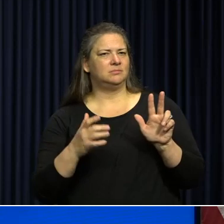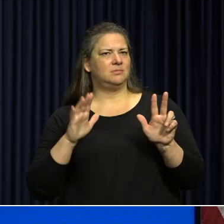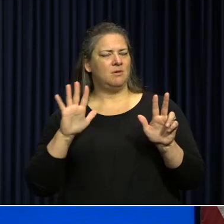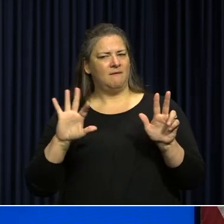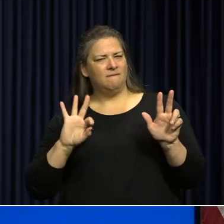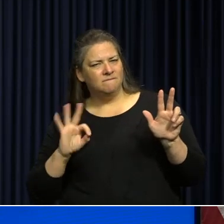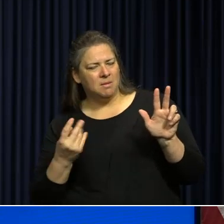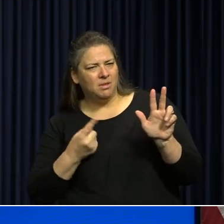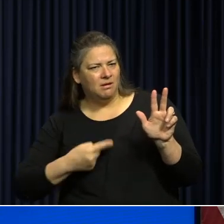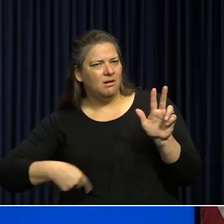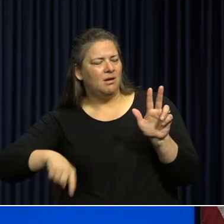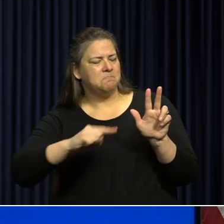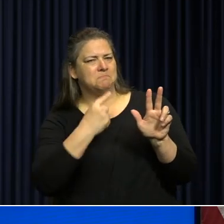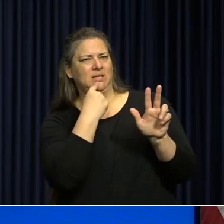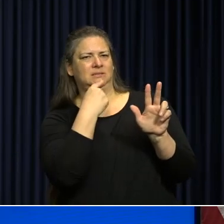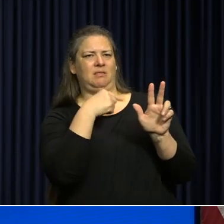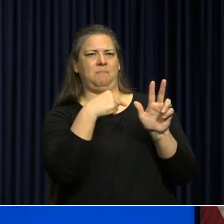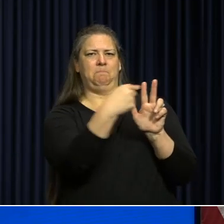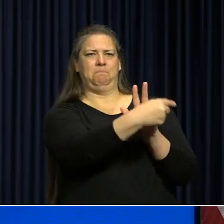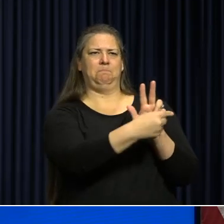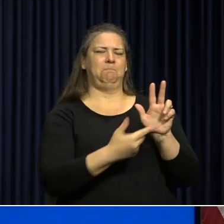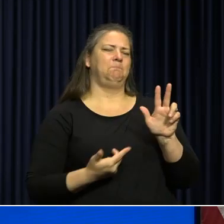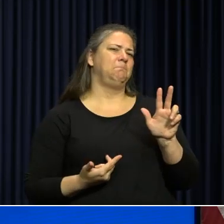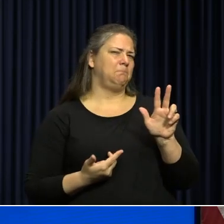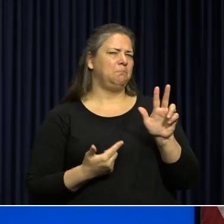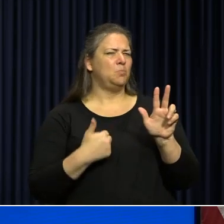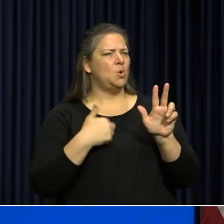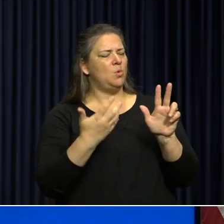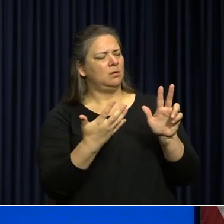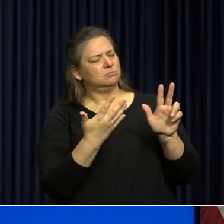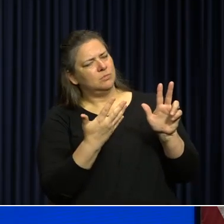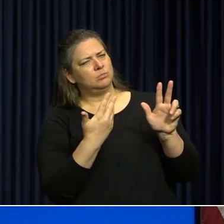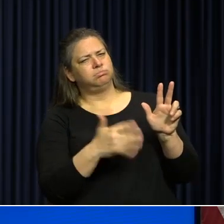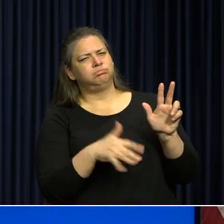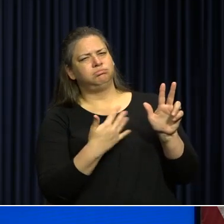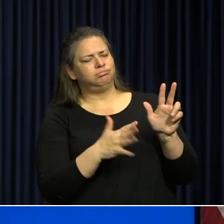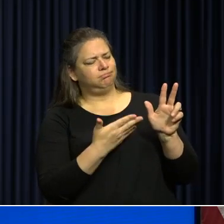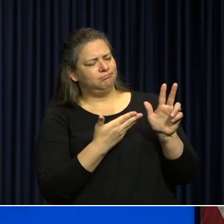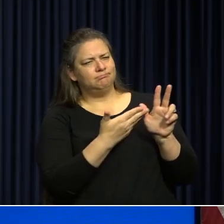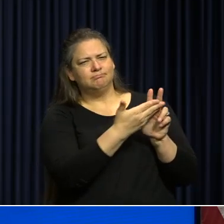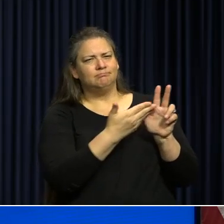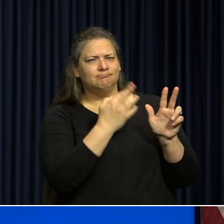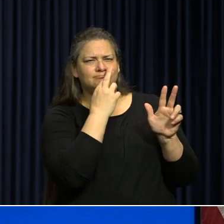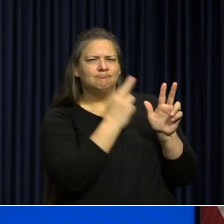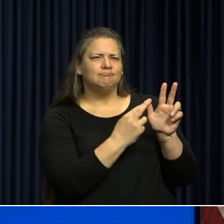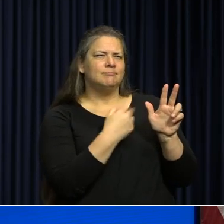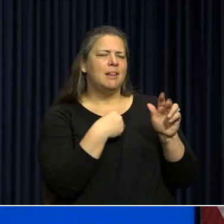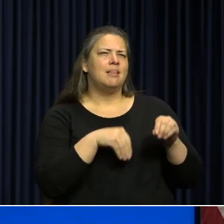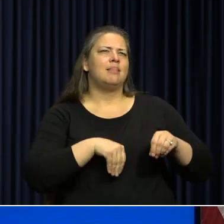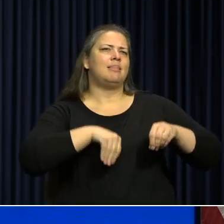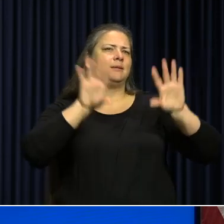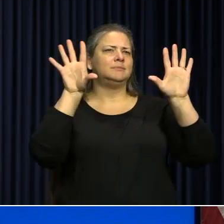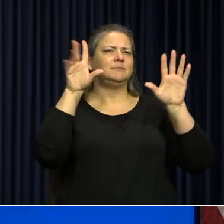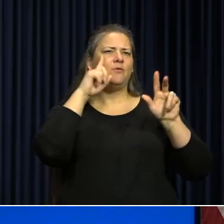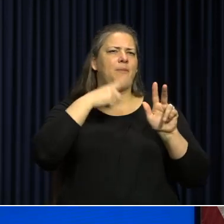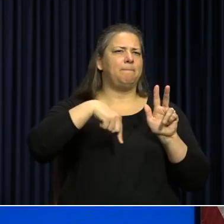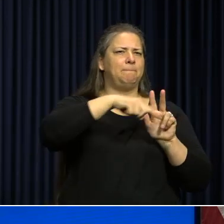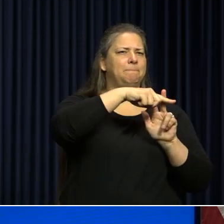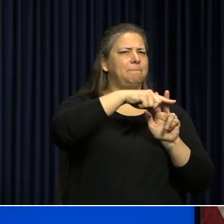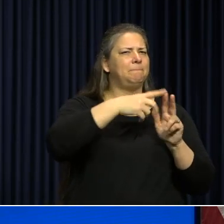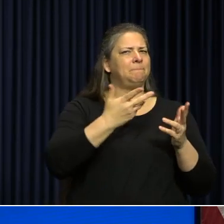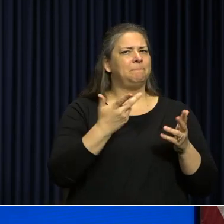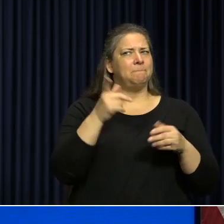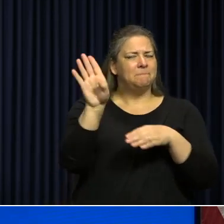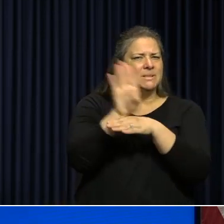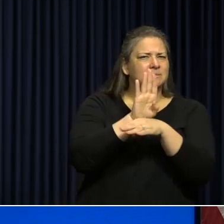by their family, and let's make sure that we give them just as much effort tonight, lighting our homes up green and our places